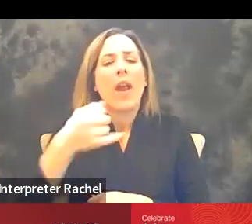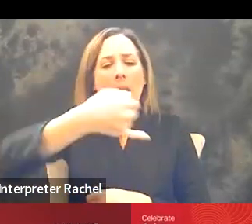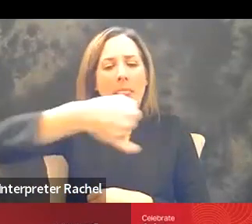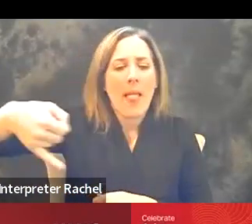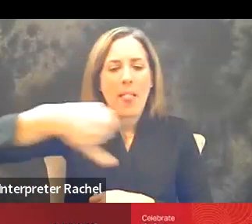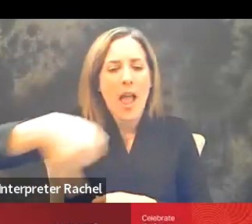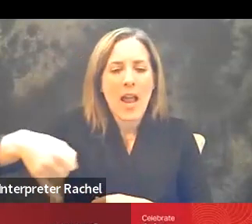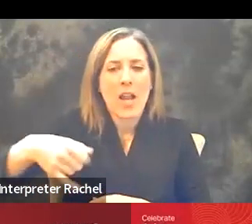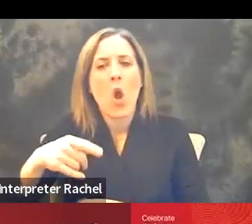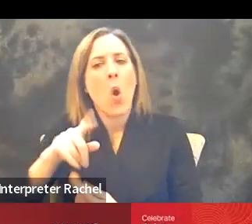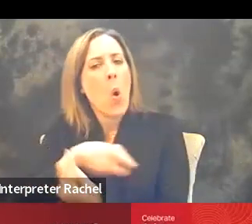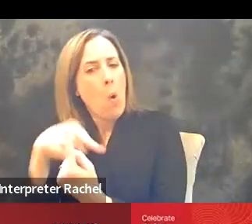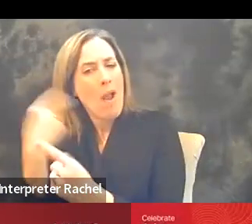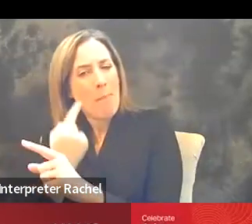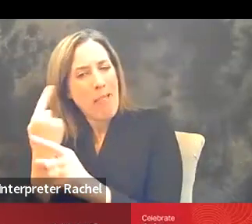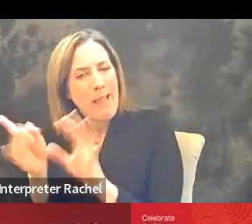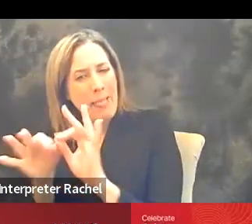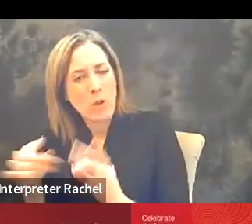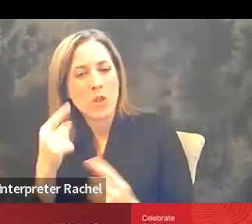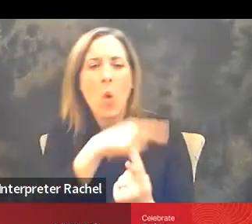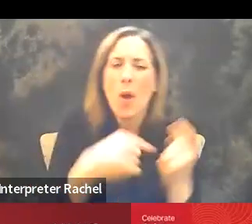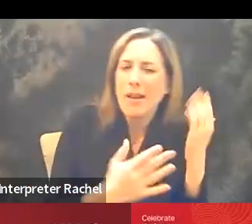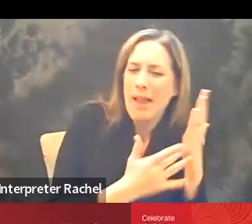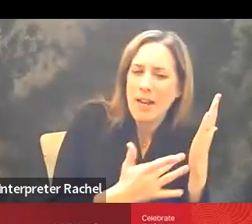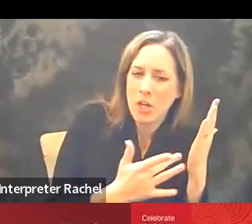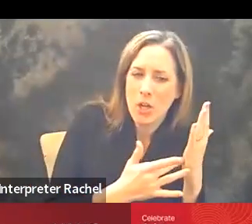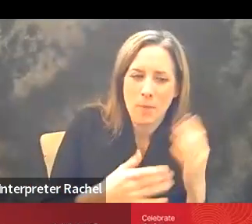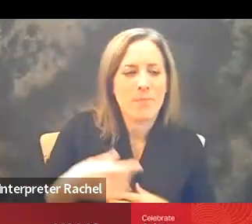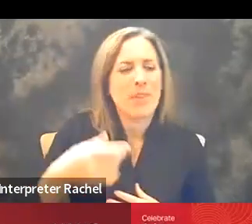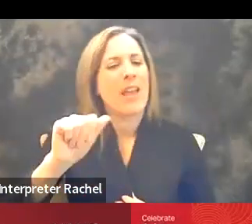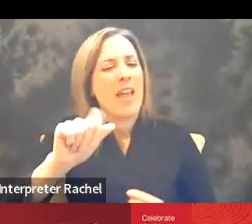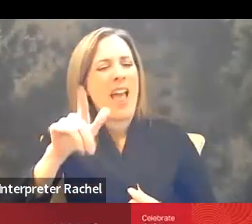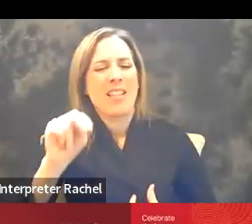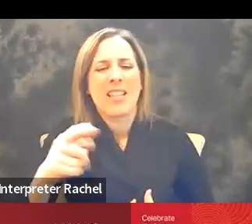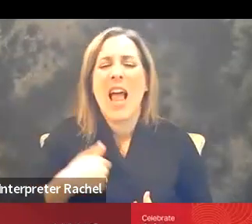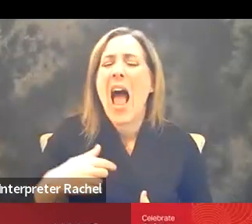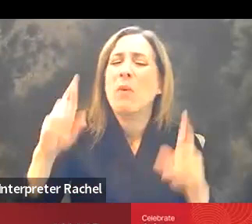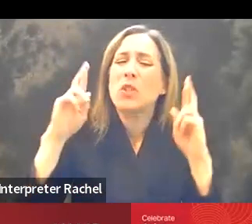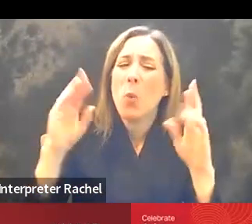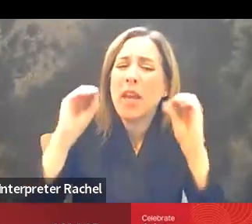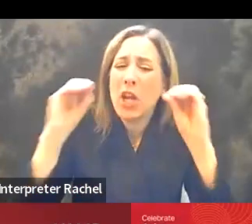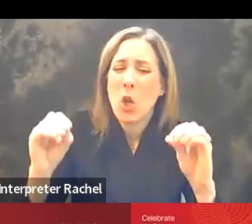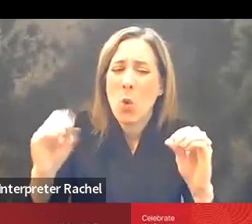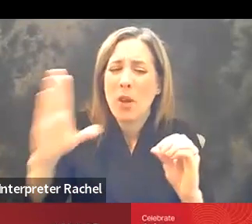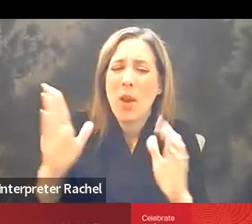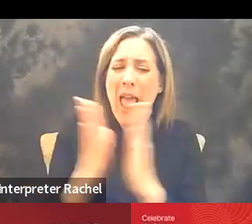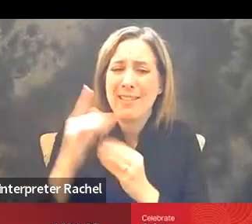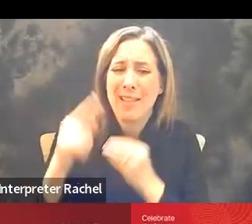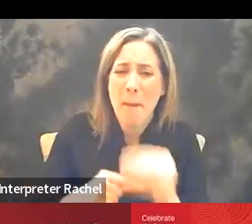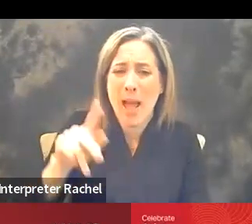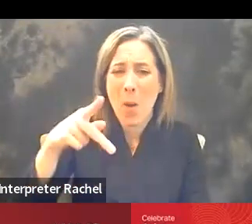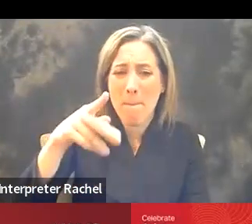plain and when do we technical? So I was hoping that nobody would ask about pee and poop, but you've done it.